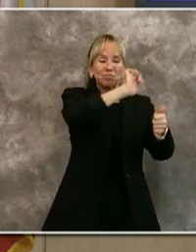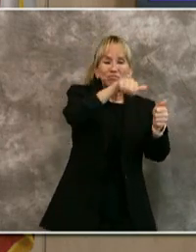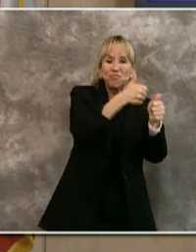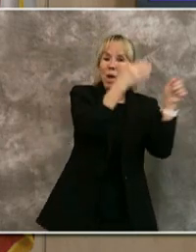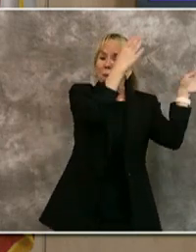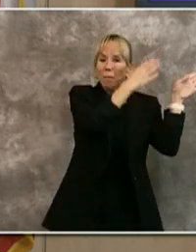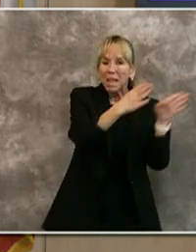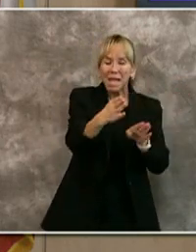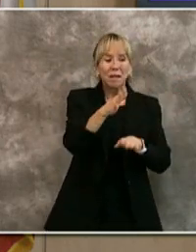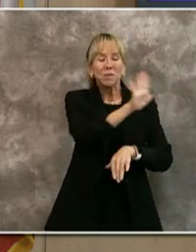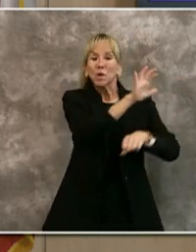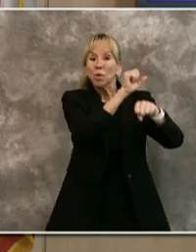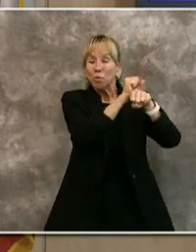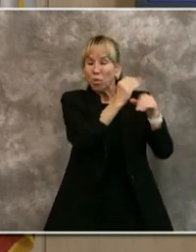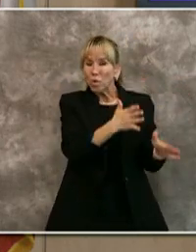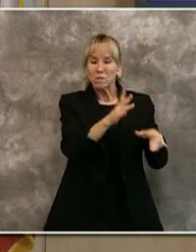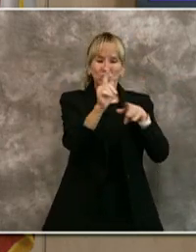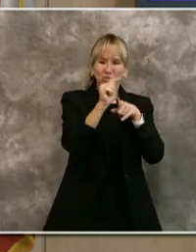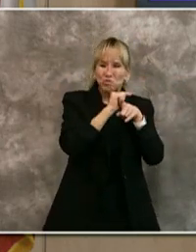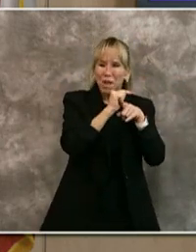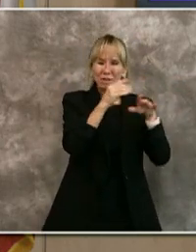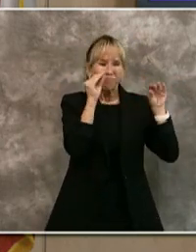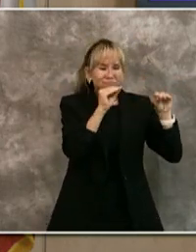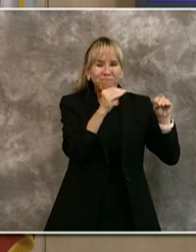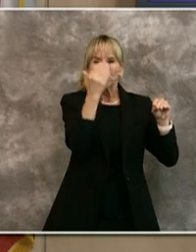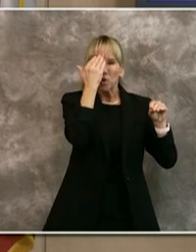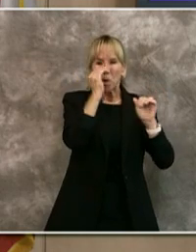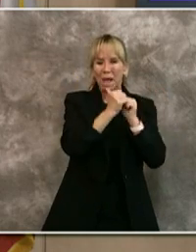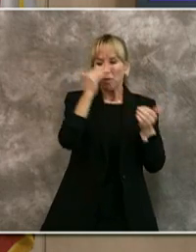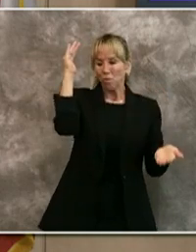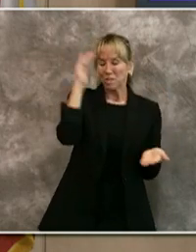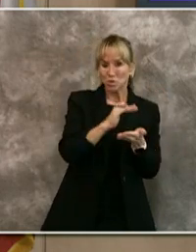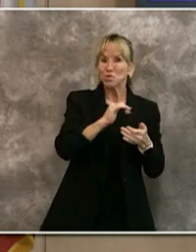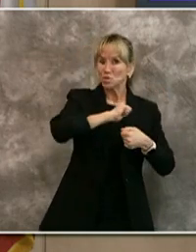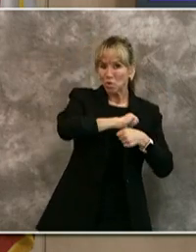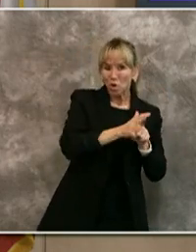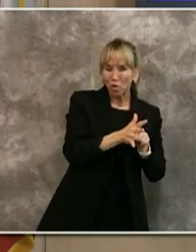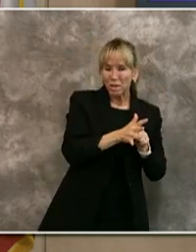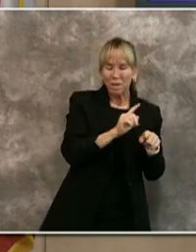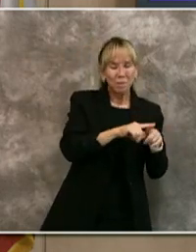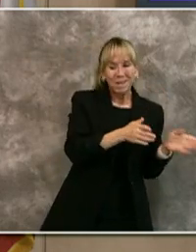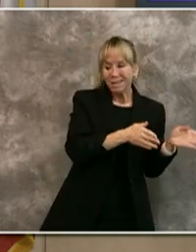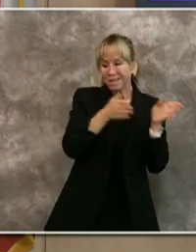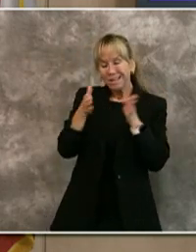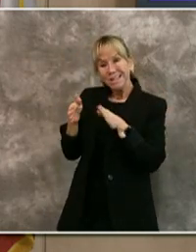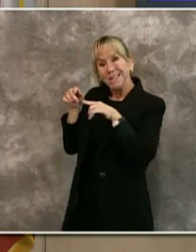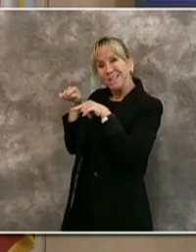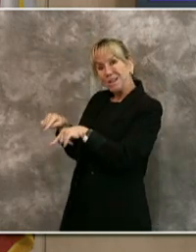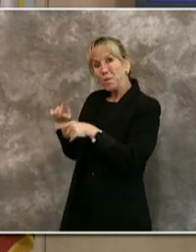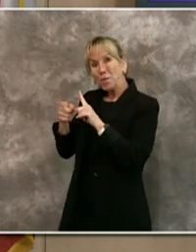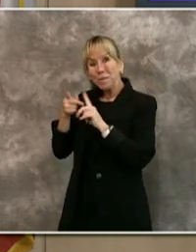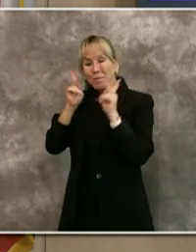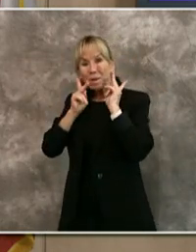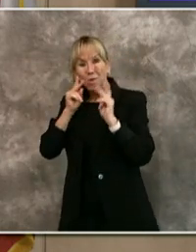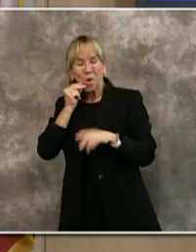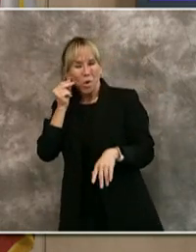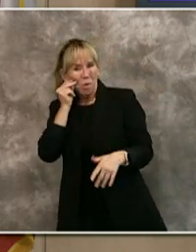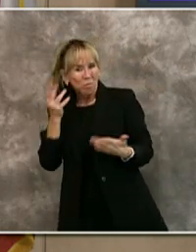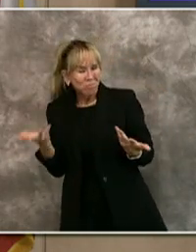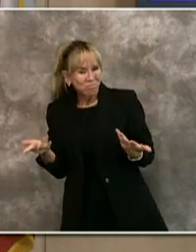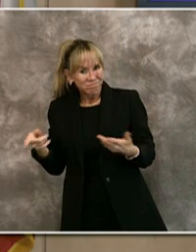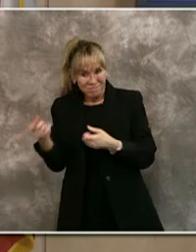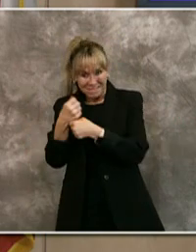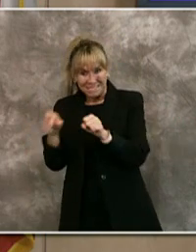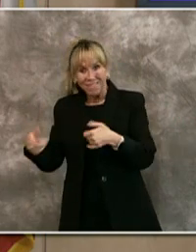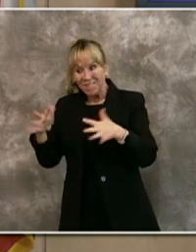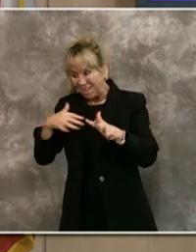who are trained to reduce risk for COVID, I think that that those are safe,